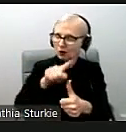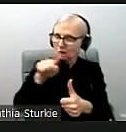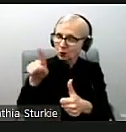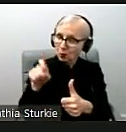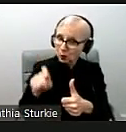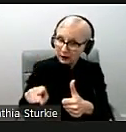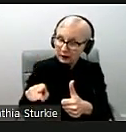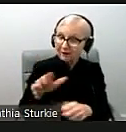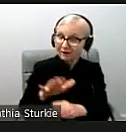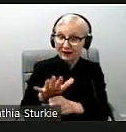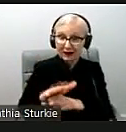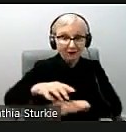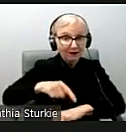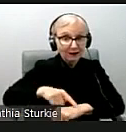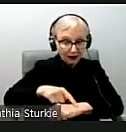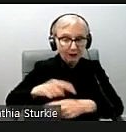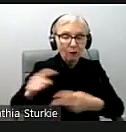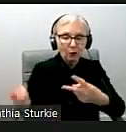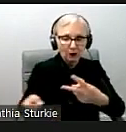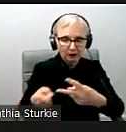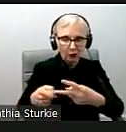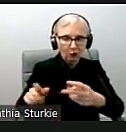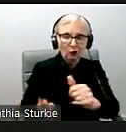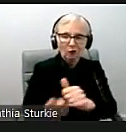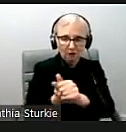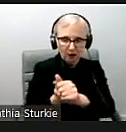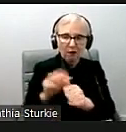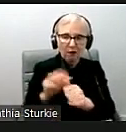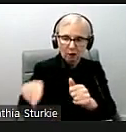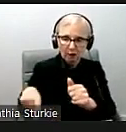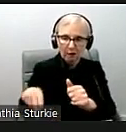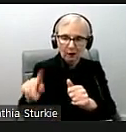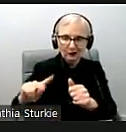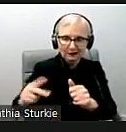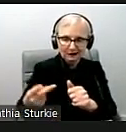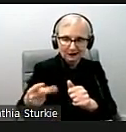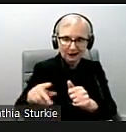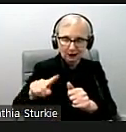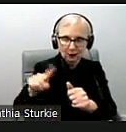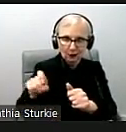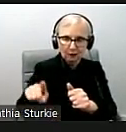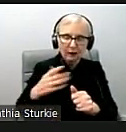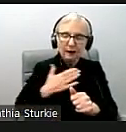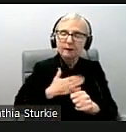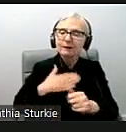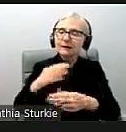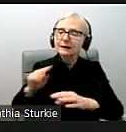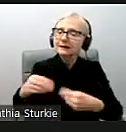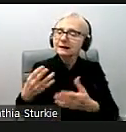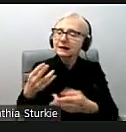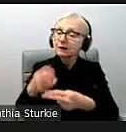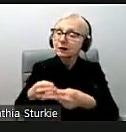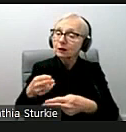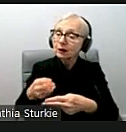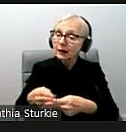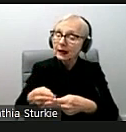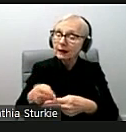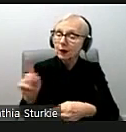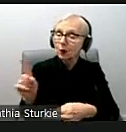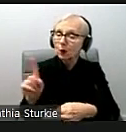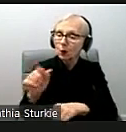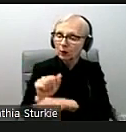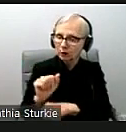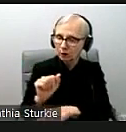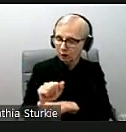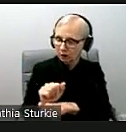have time, we can get to follow-ups or second questions. And before you ask your question, if you could please state your name and the outlet, we would